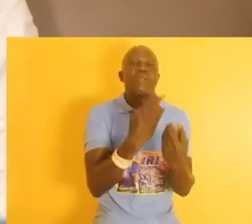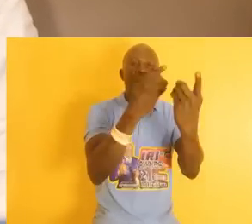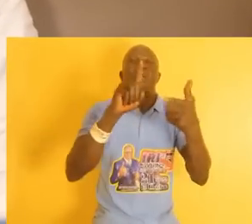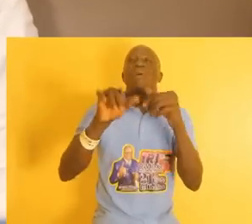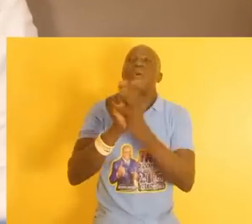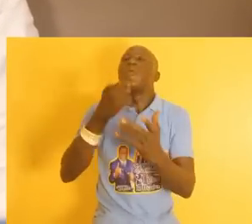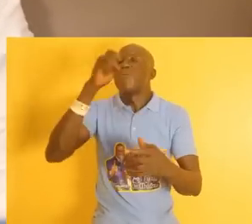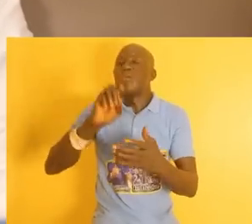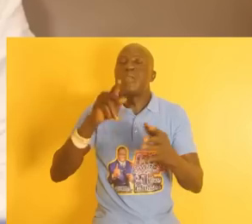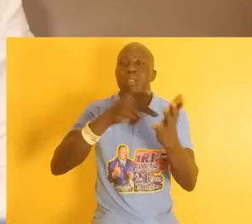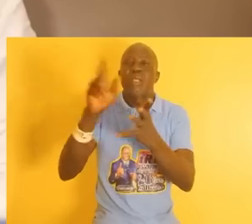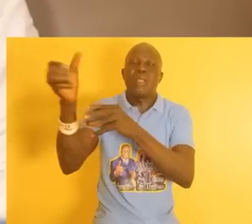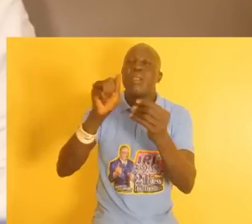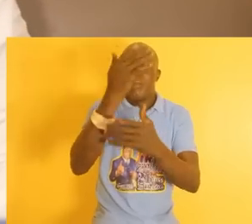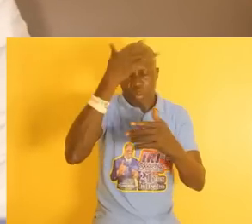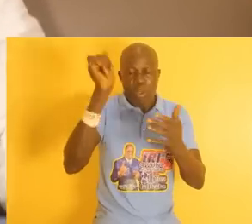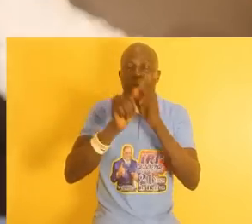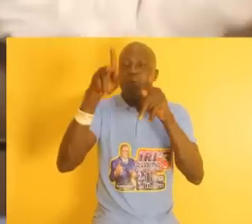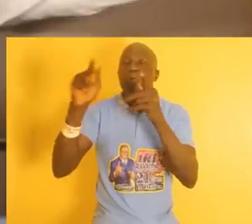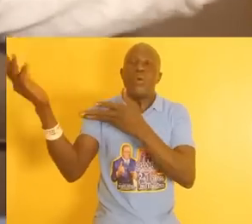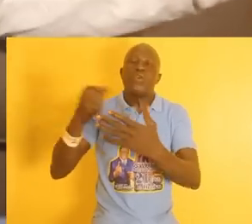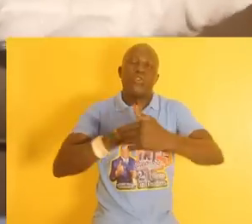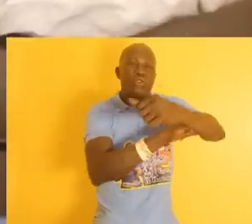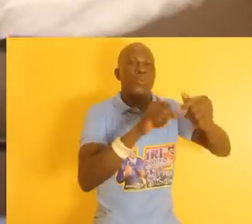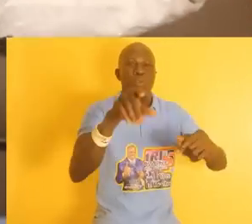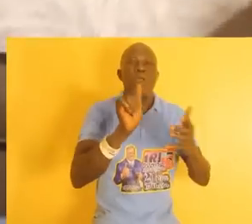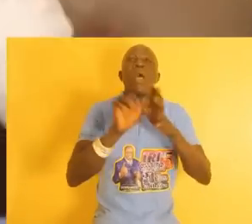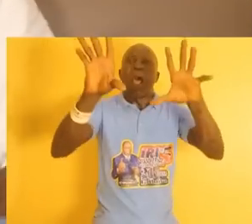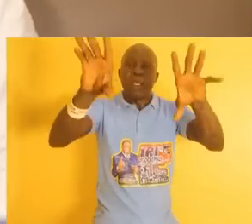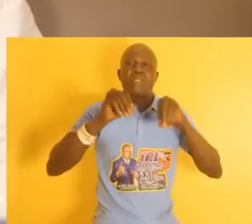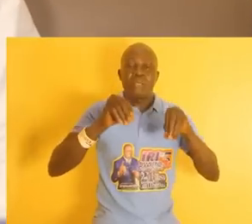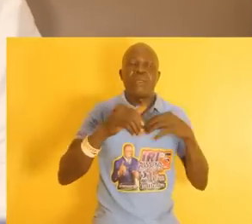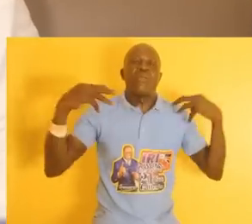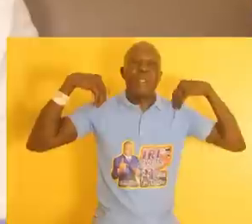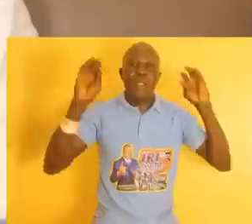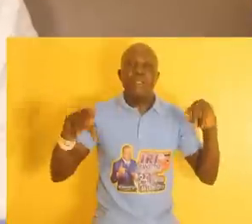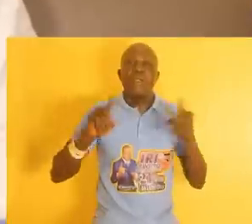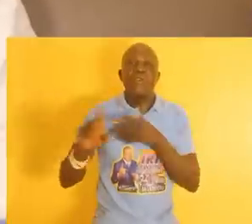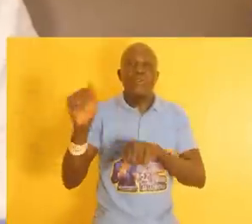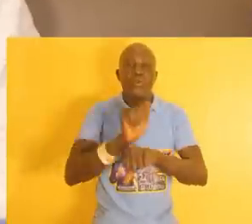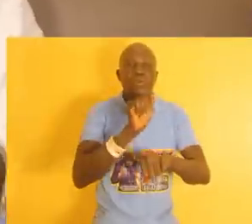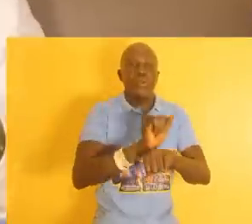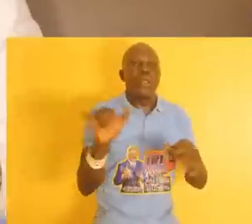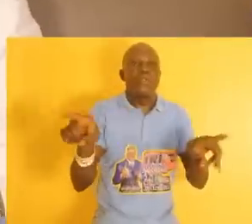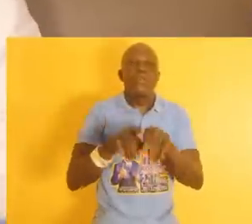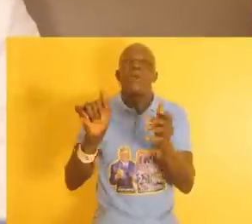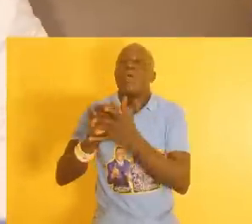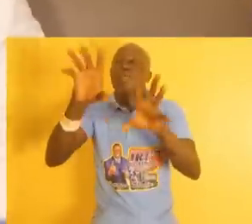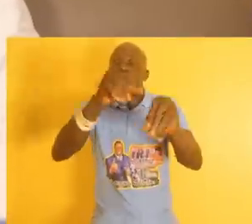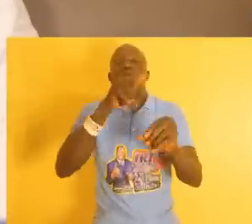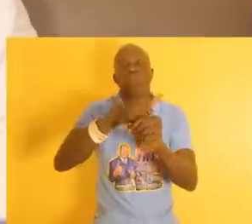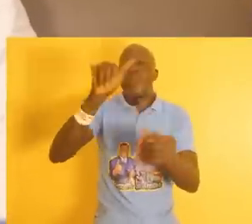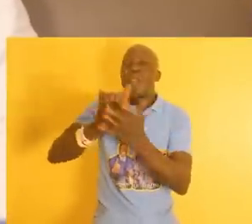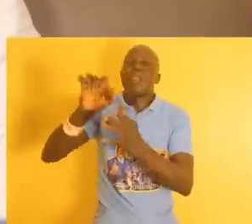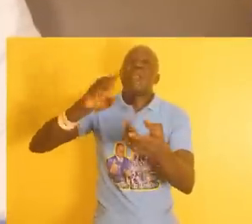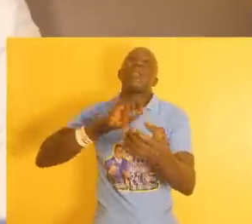them. Because the people that have allow the angels to do their assignment.